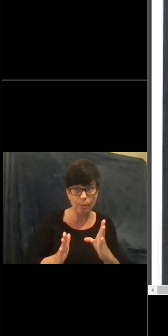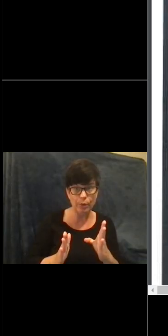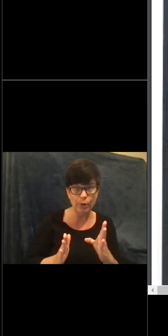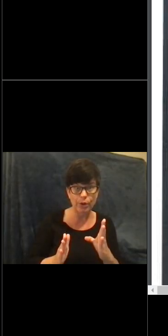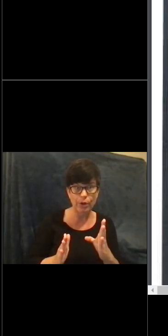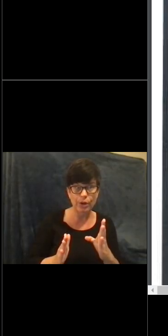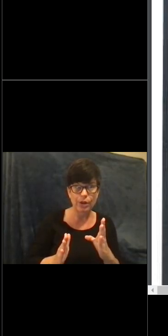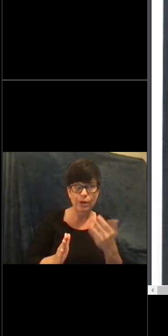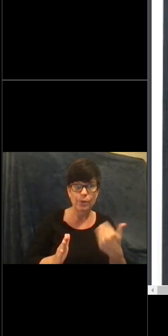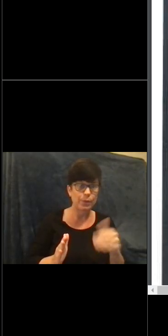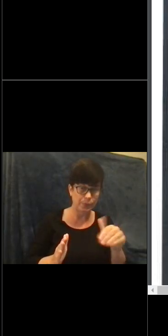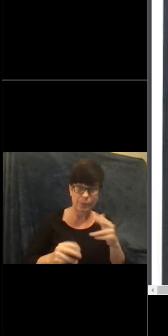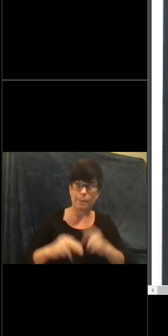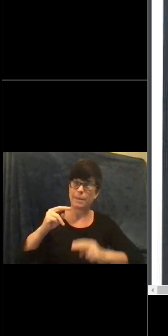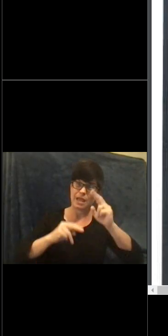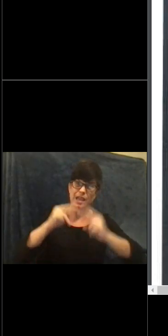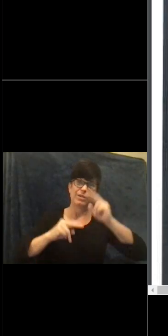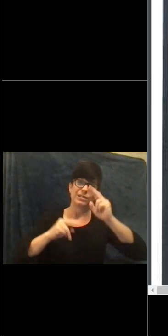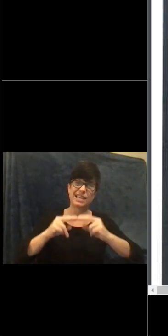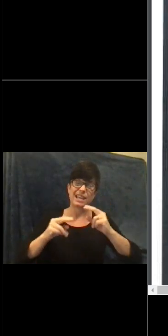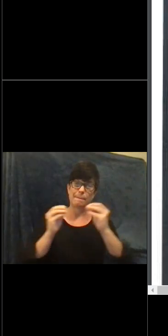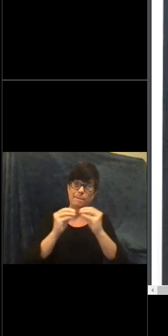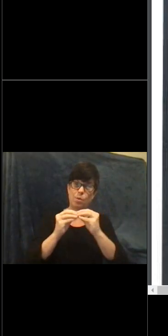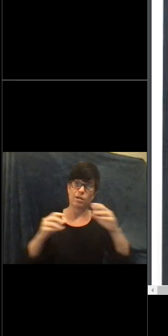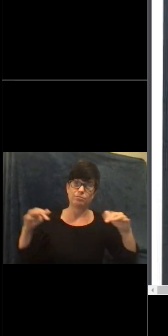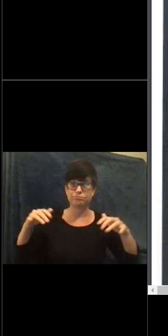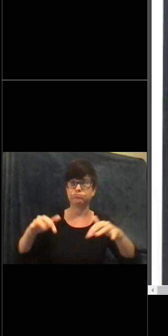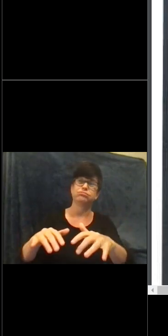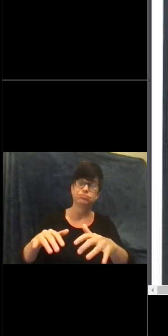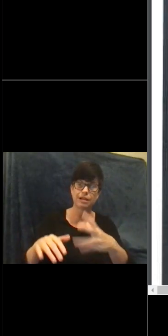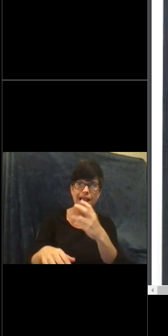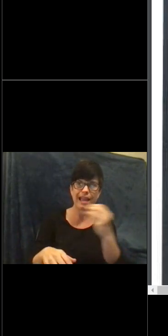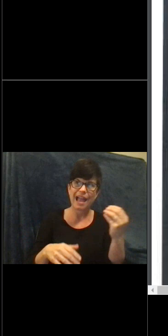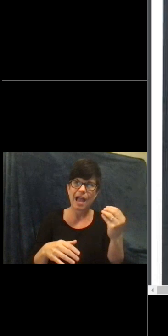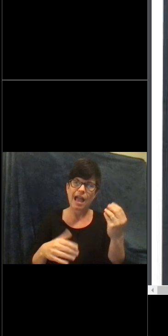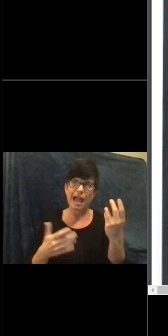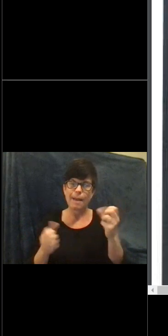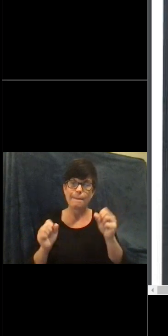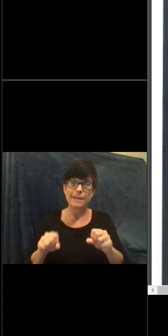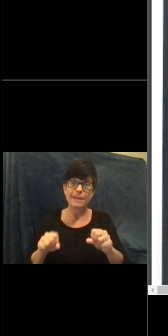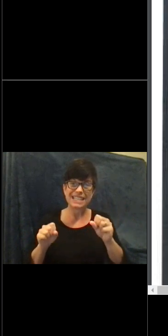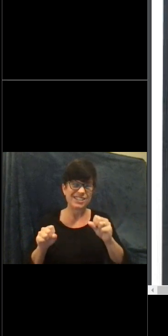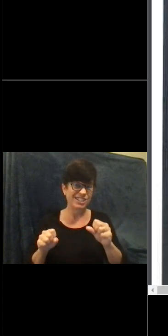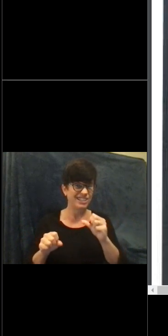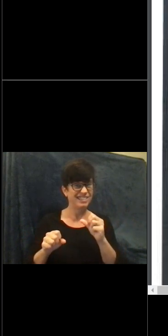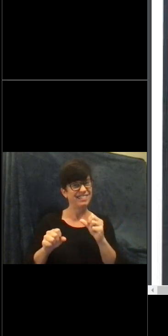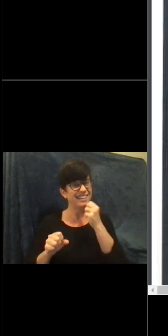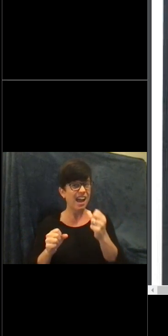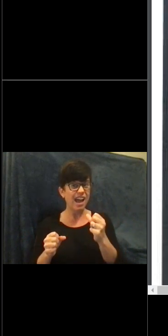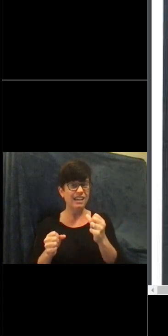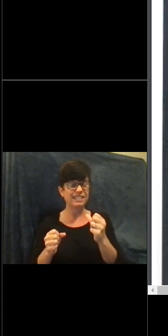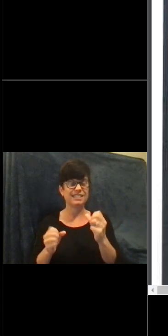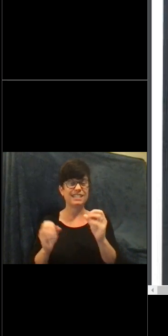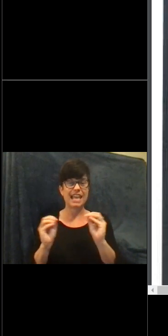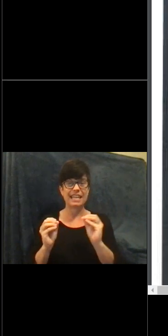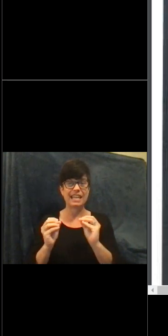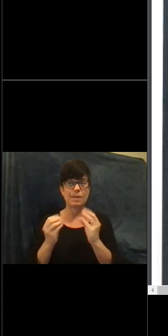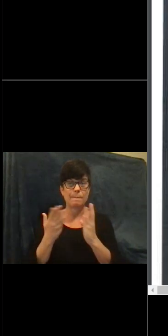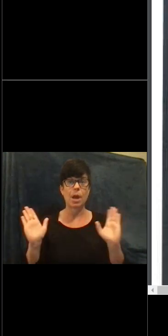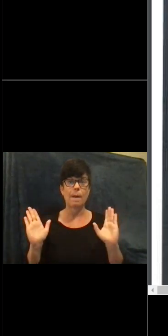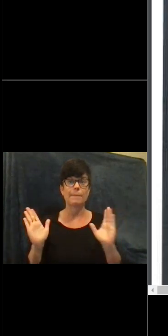significant density and potentially not having any public parking spaces, which